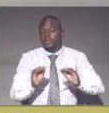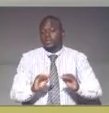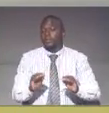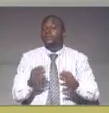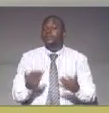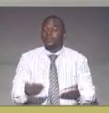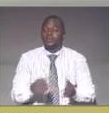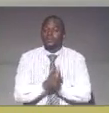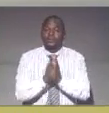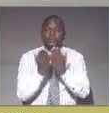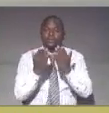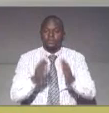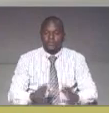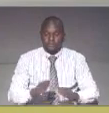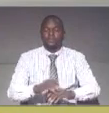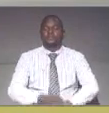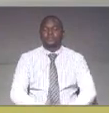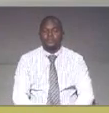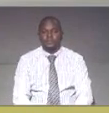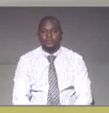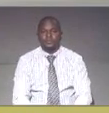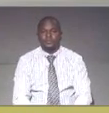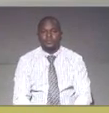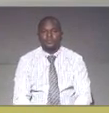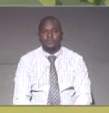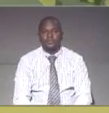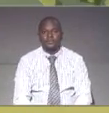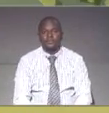to... Dorcas Kimono, UBC TV News.